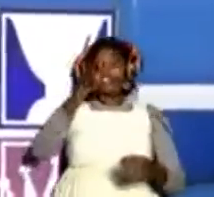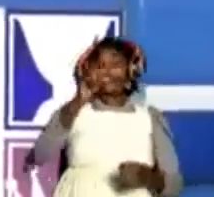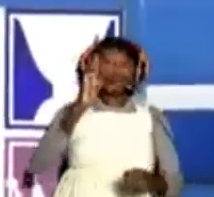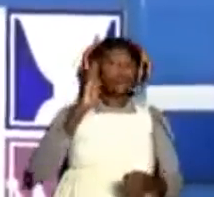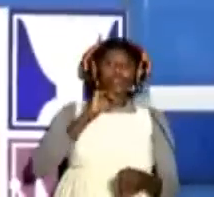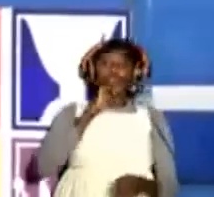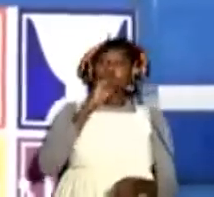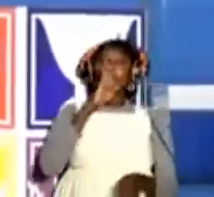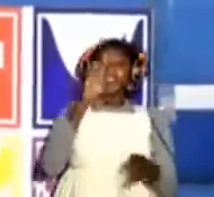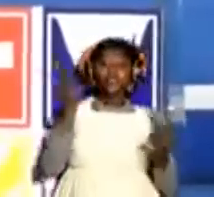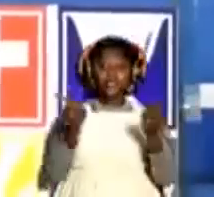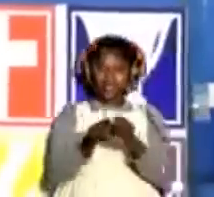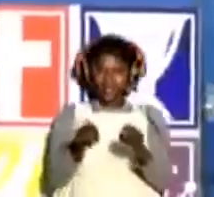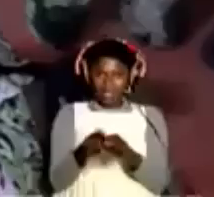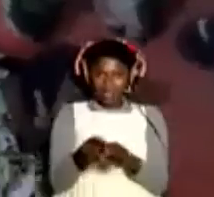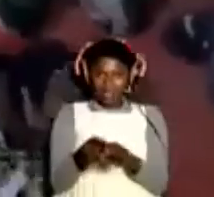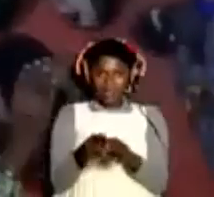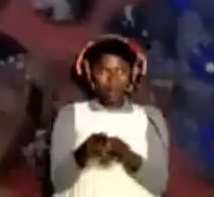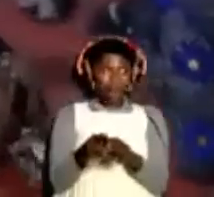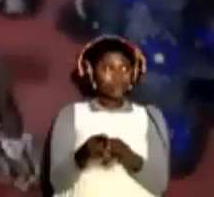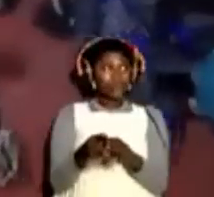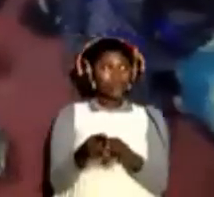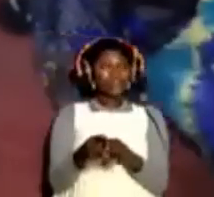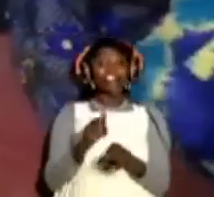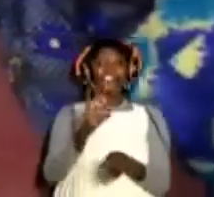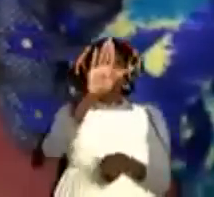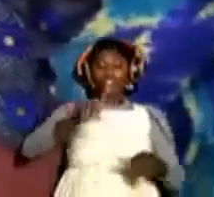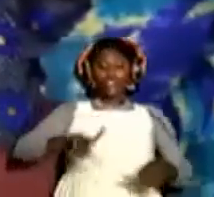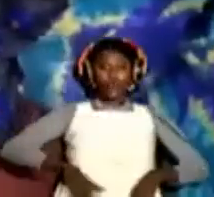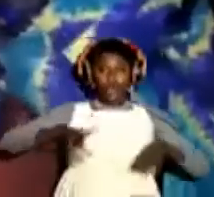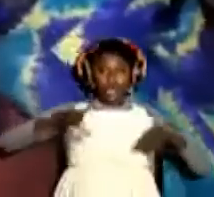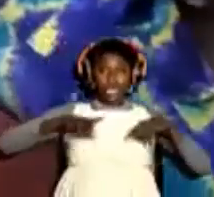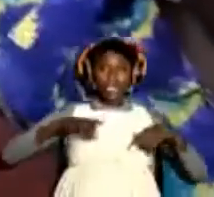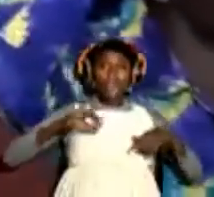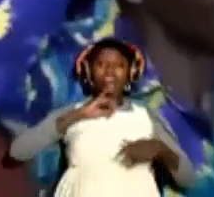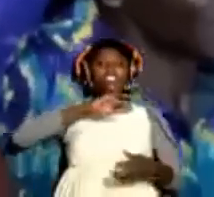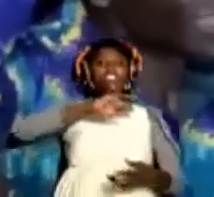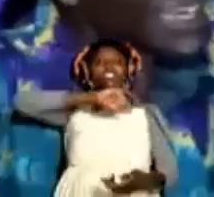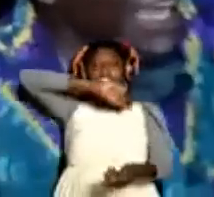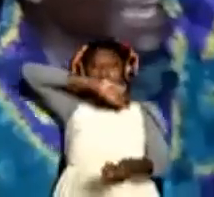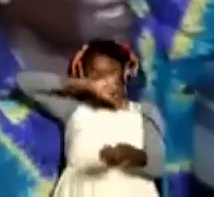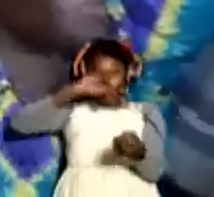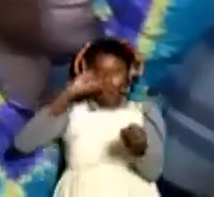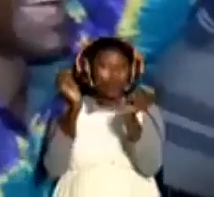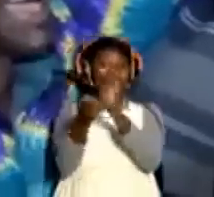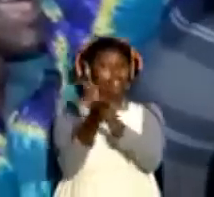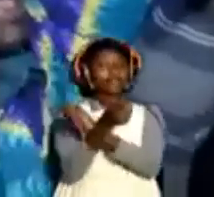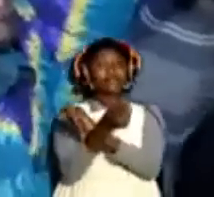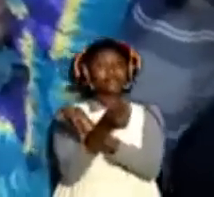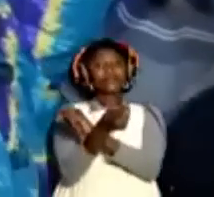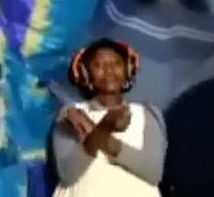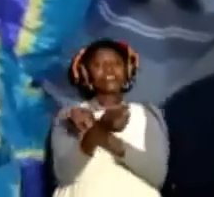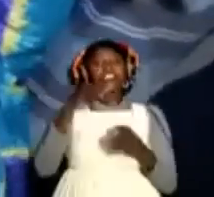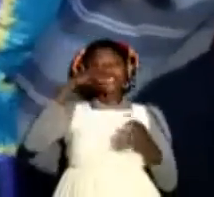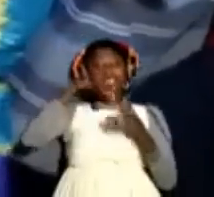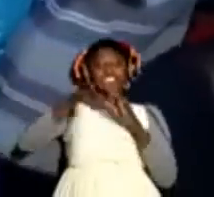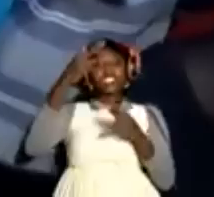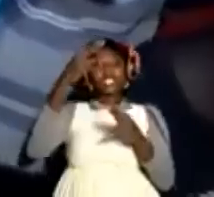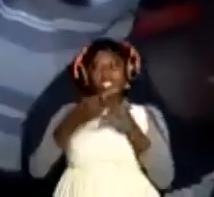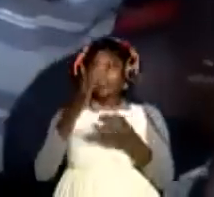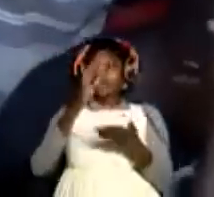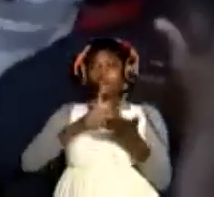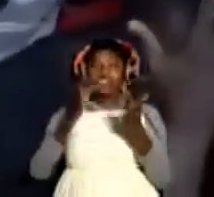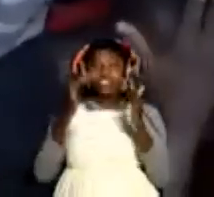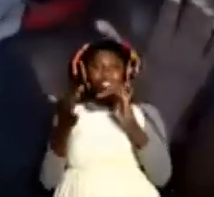never remain the same. Amen. Your life is taking a new turn. Amen. In the name of